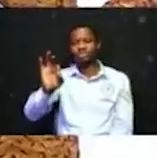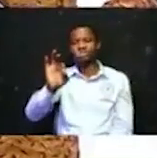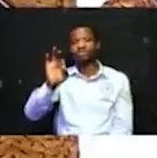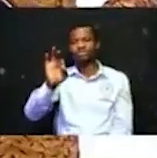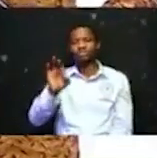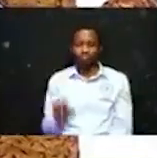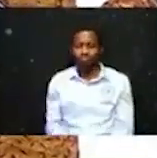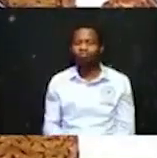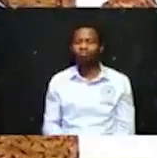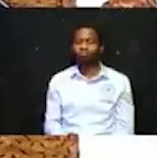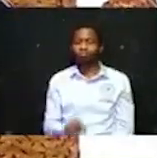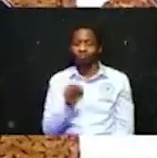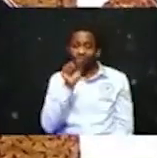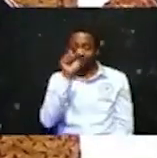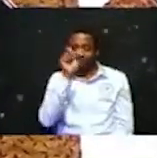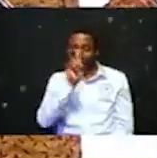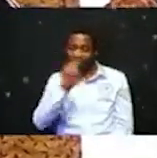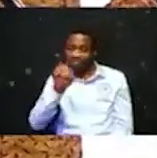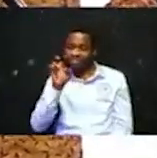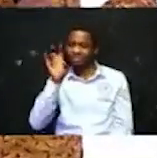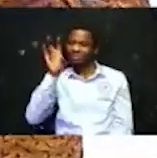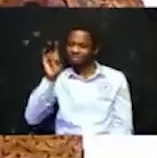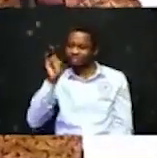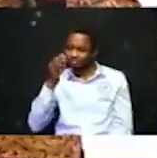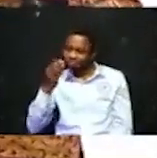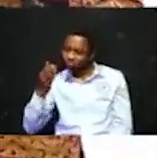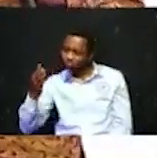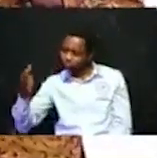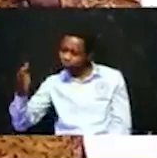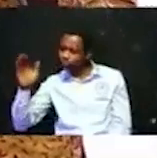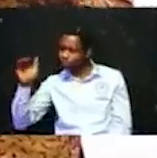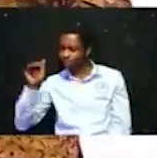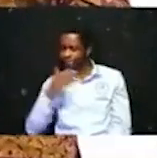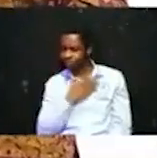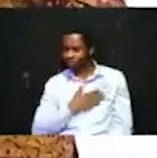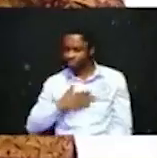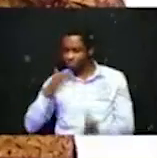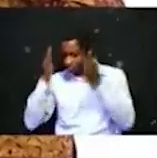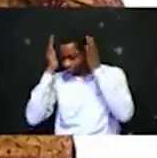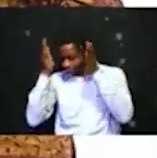29. I'll read from verse 7 through to 15. But please pay attention.